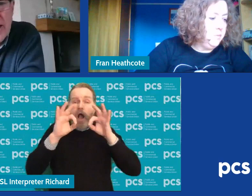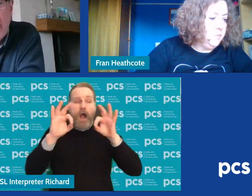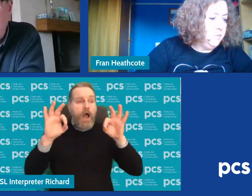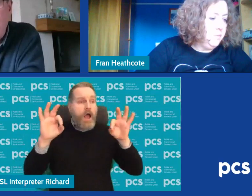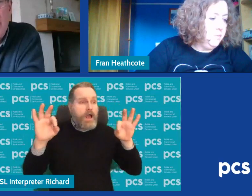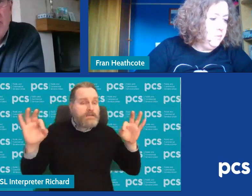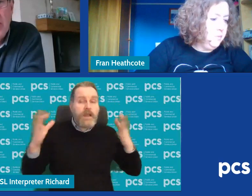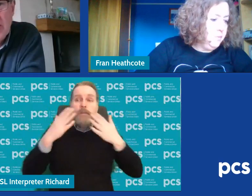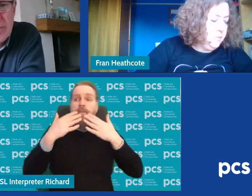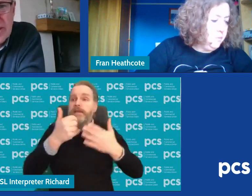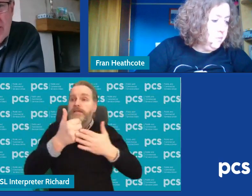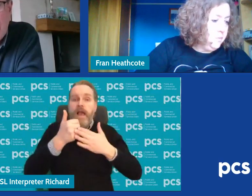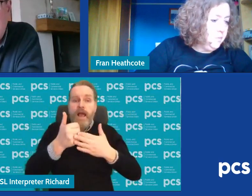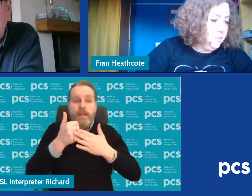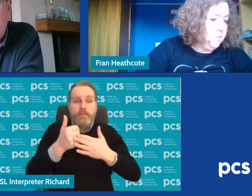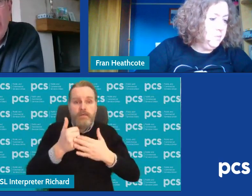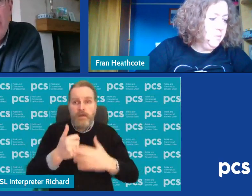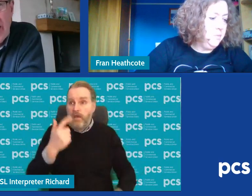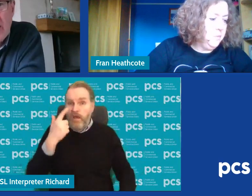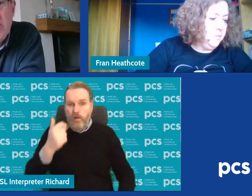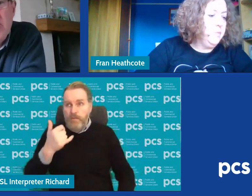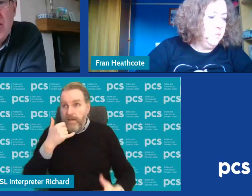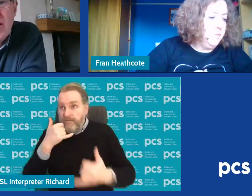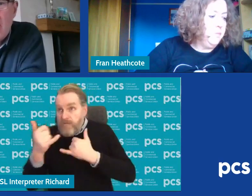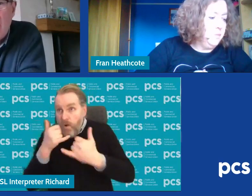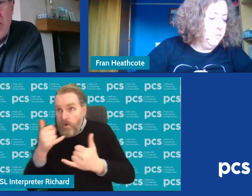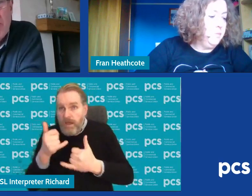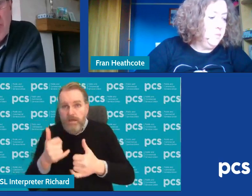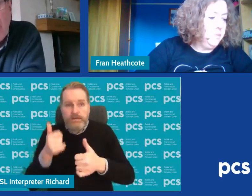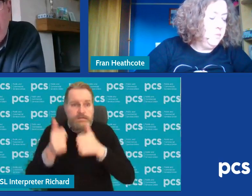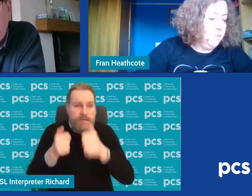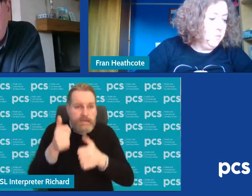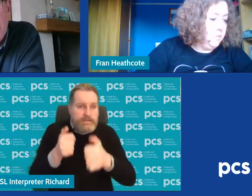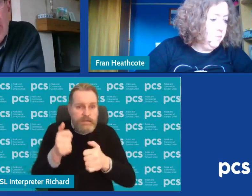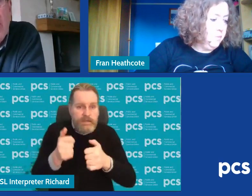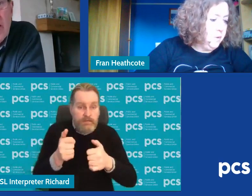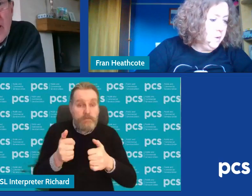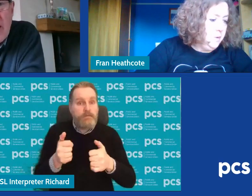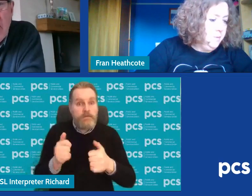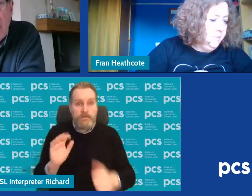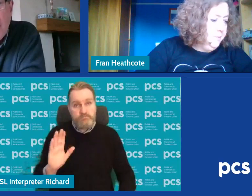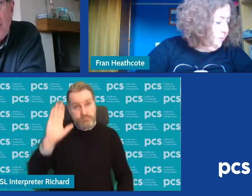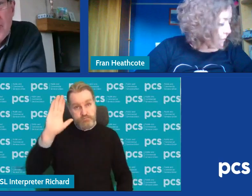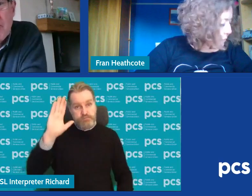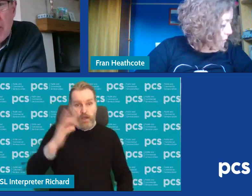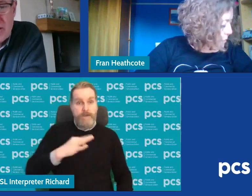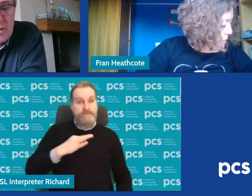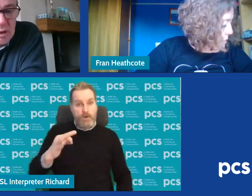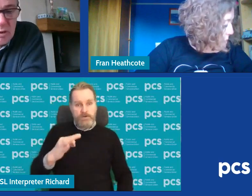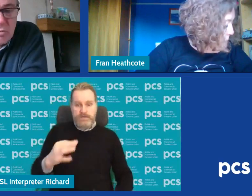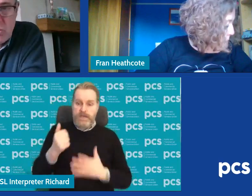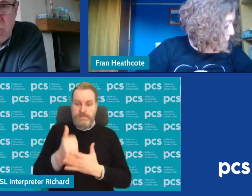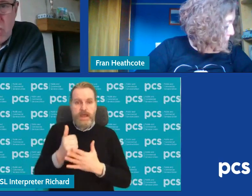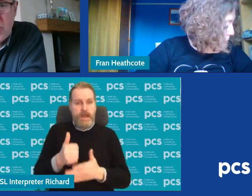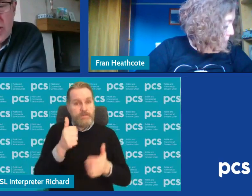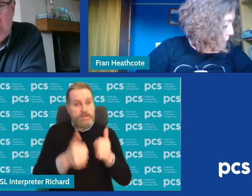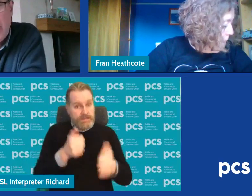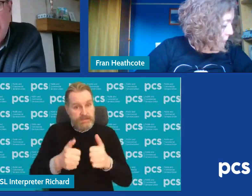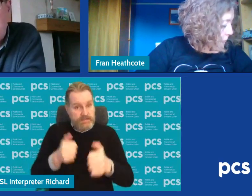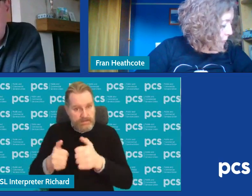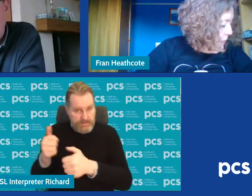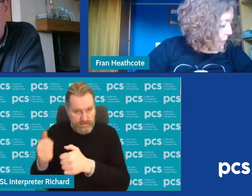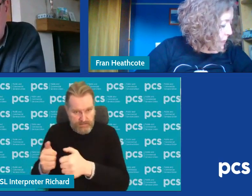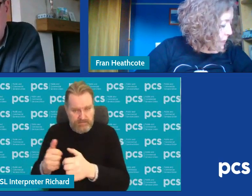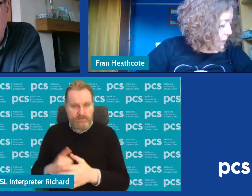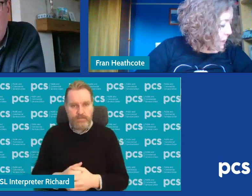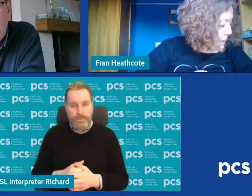phone banking, peer-to-peer texting or anything else, then volunteer. But what the question gets